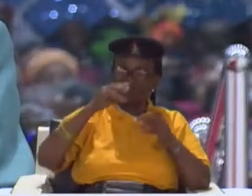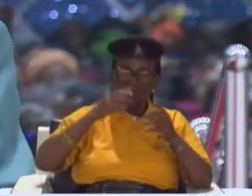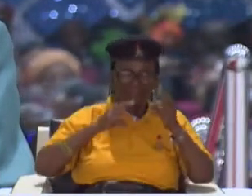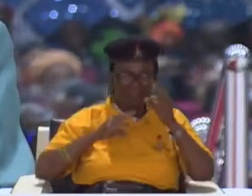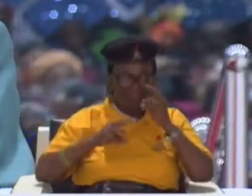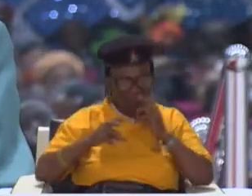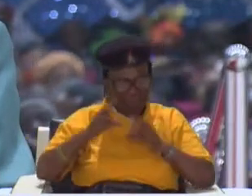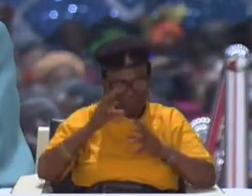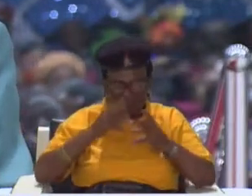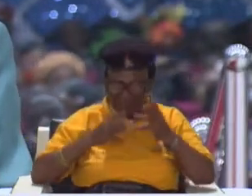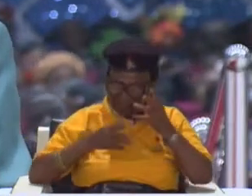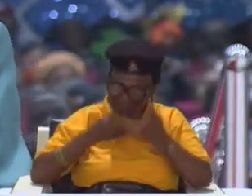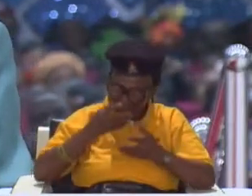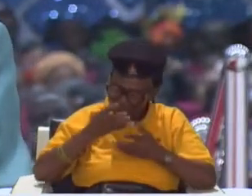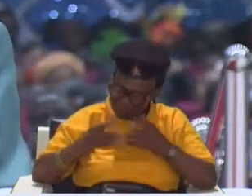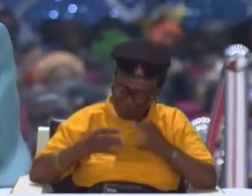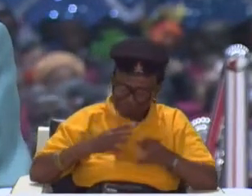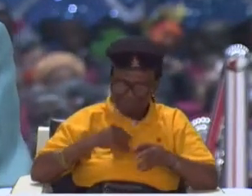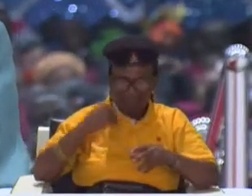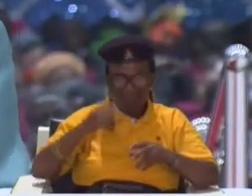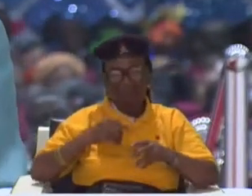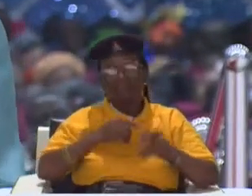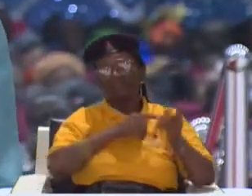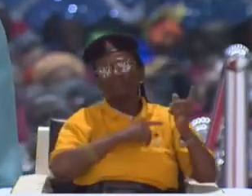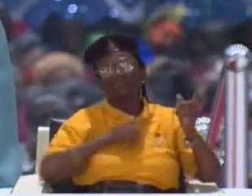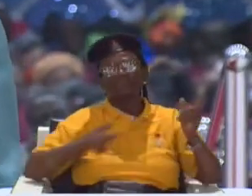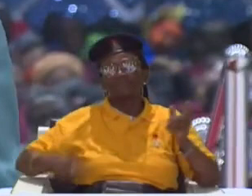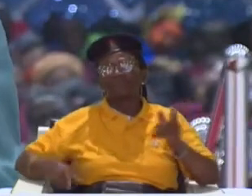and said, Lord, let there be light.